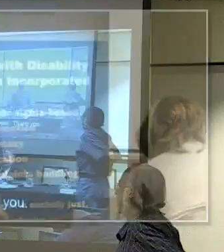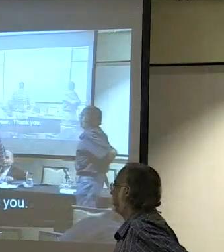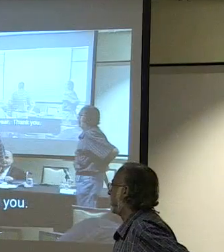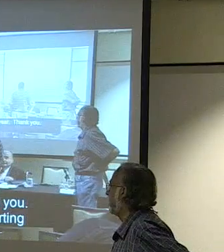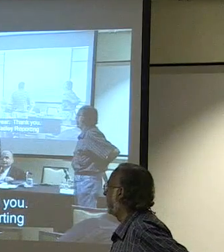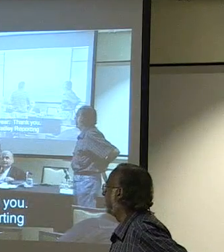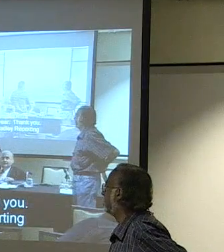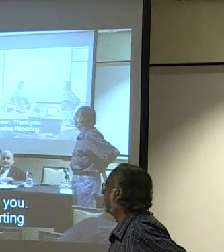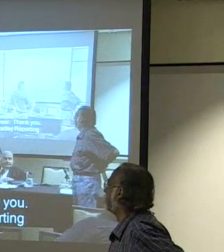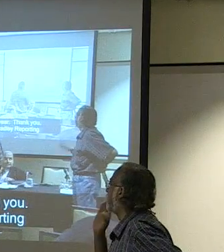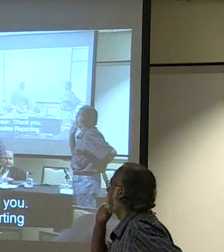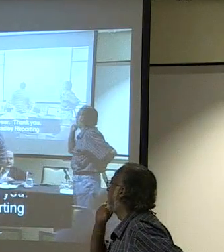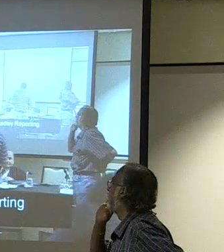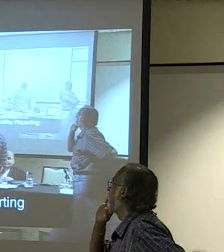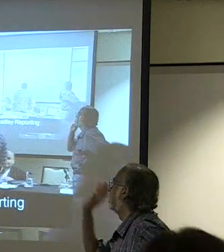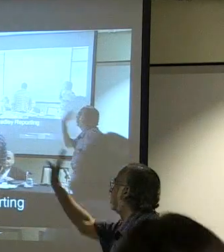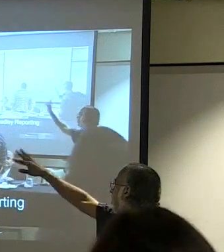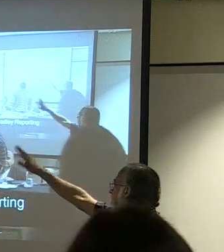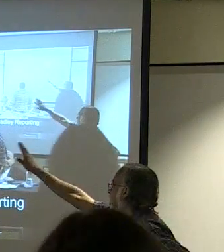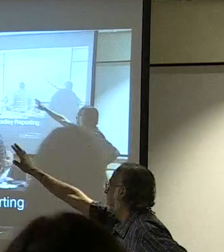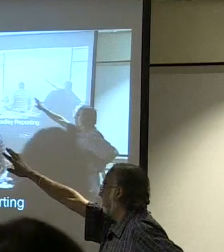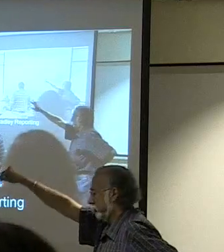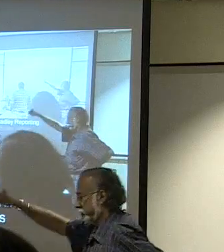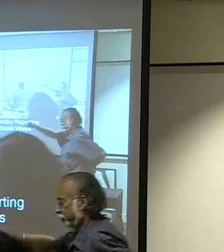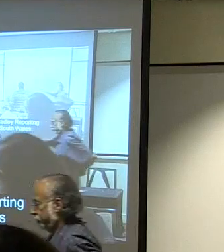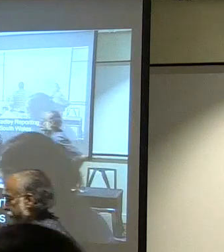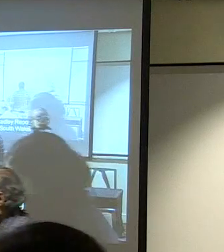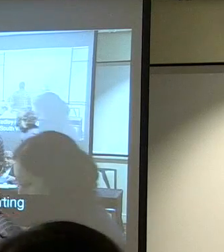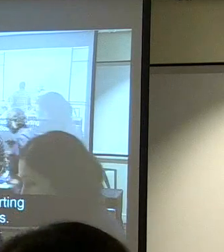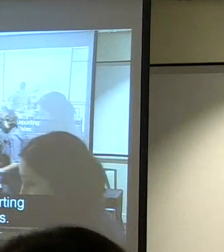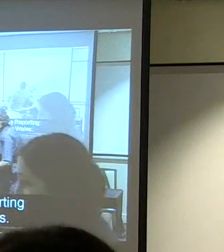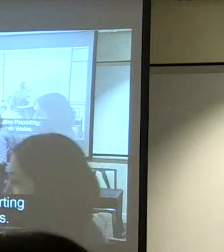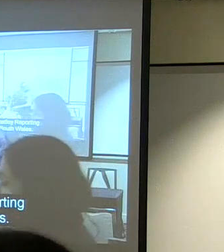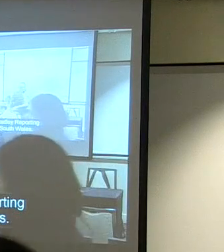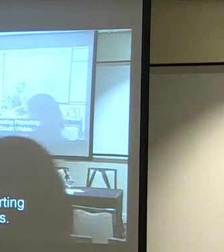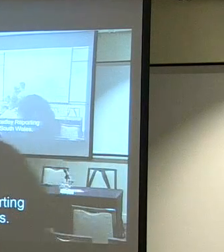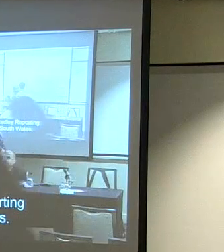Were you sitting here, were you? That's Craig's bag down there. The hotel, very